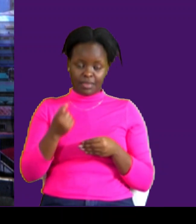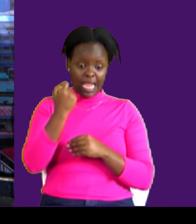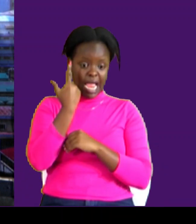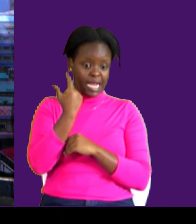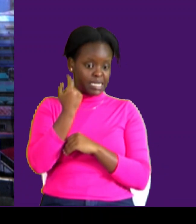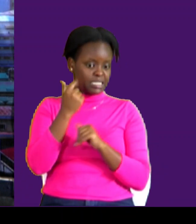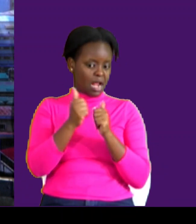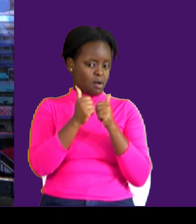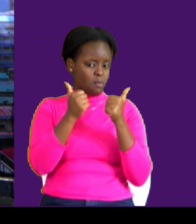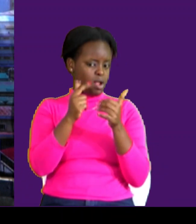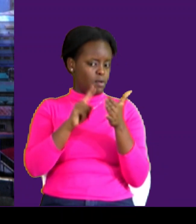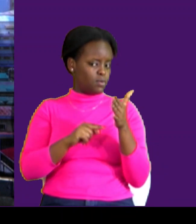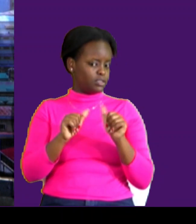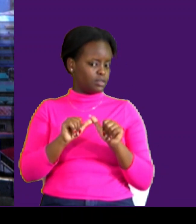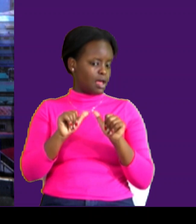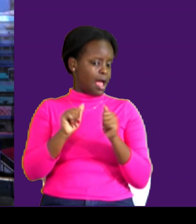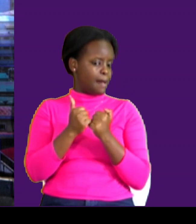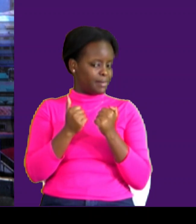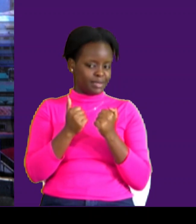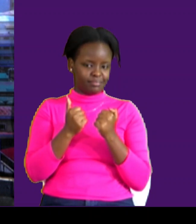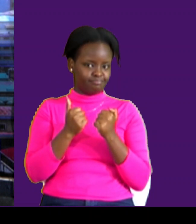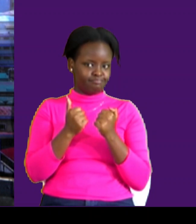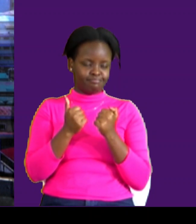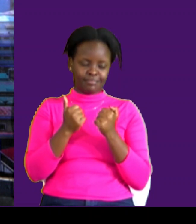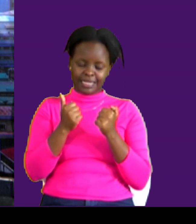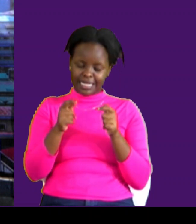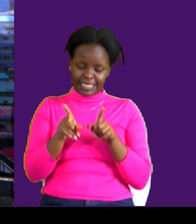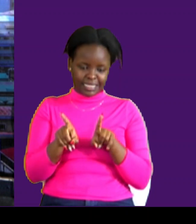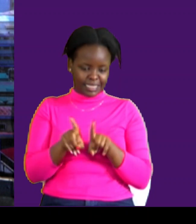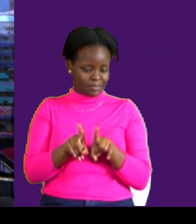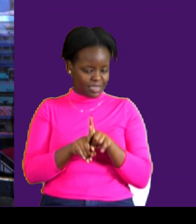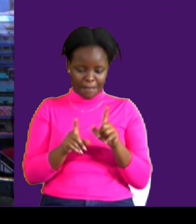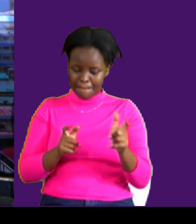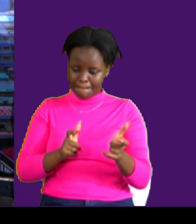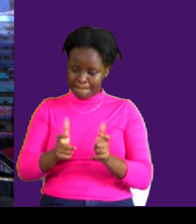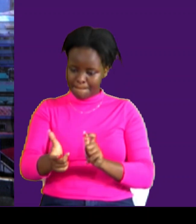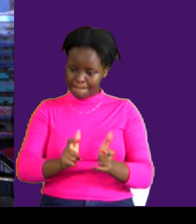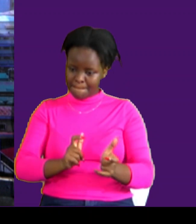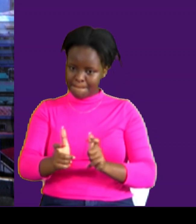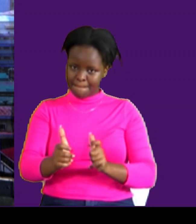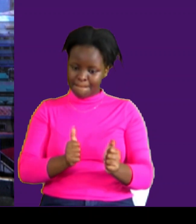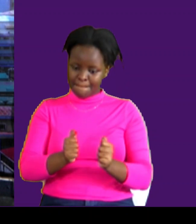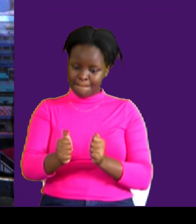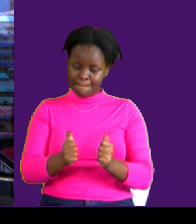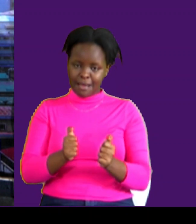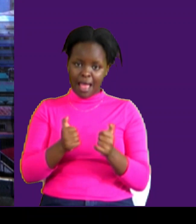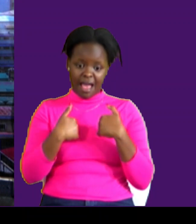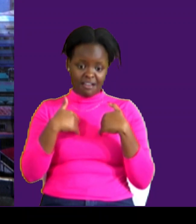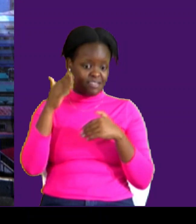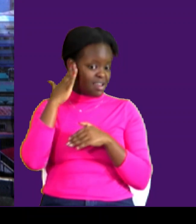understand what is going on. Even at this point, pilots, there are deaf pilots